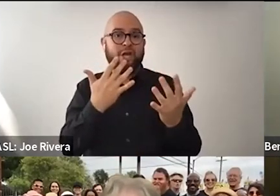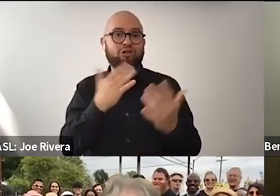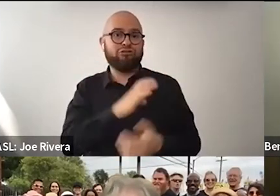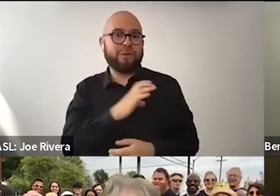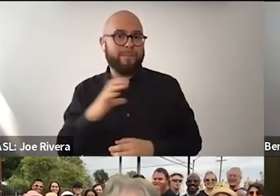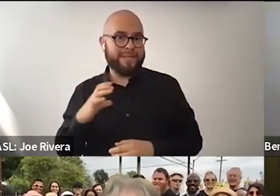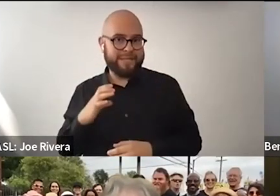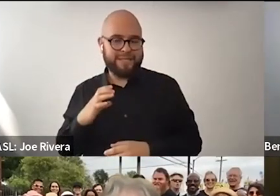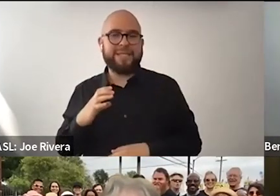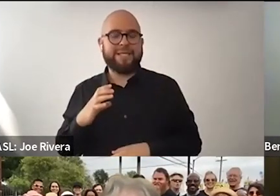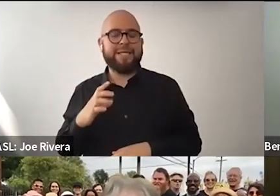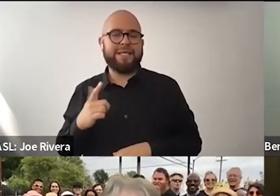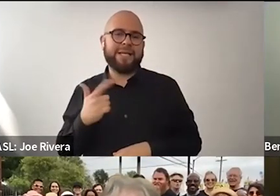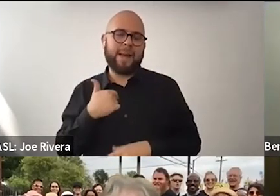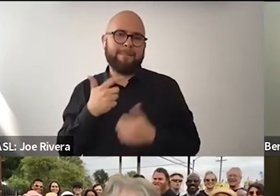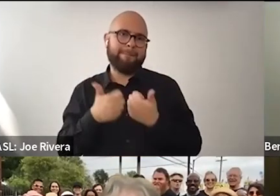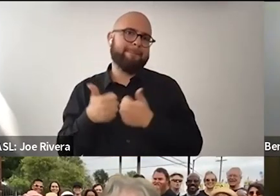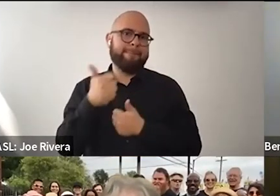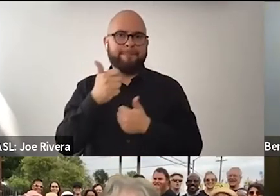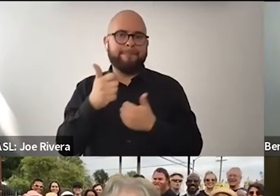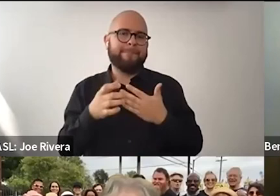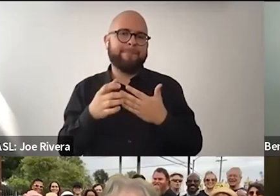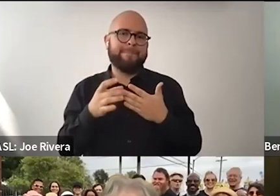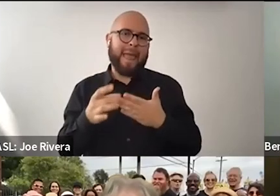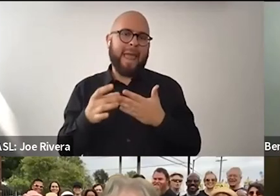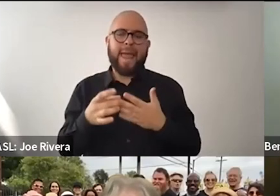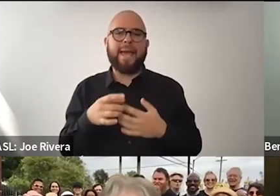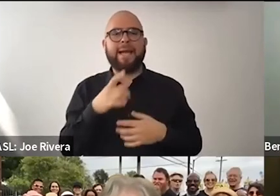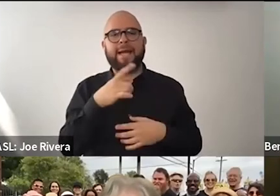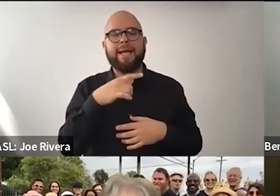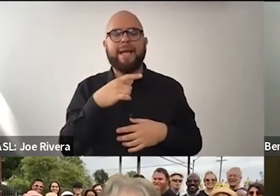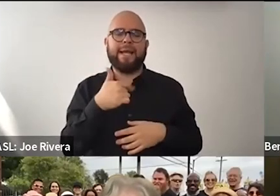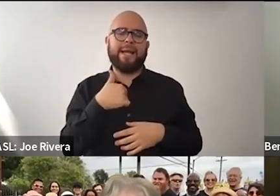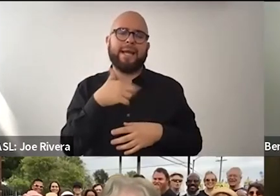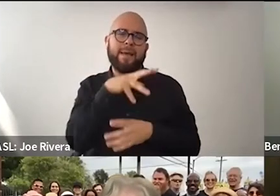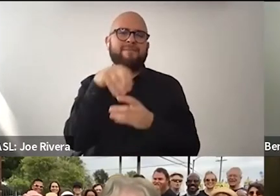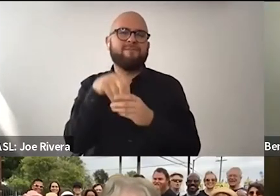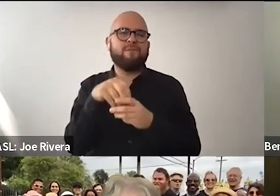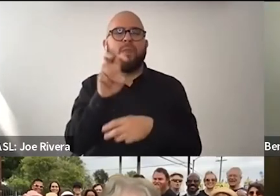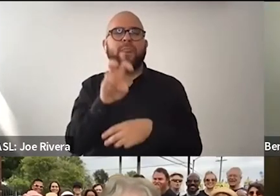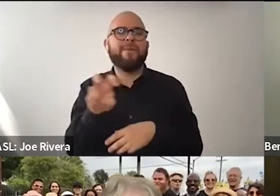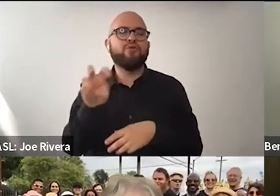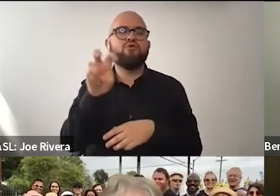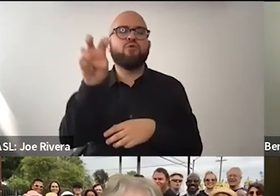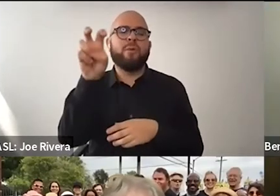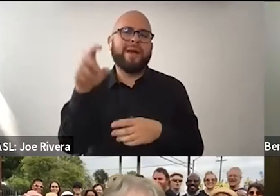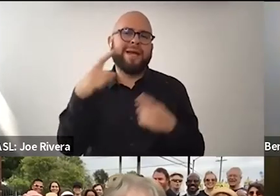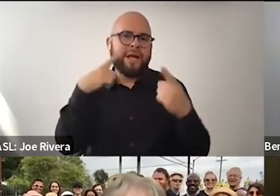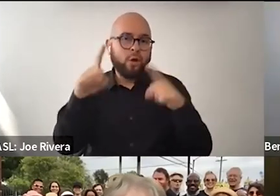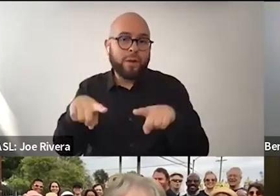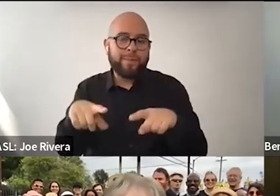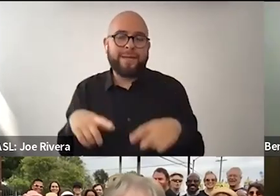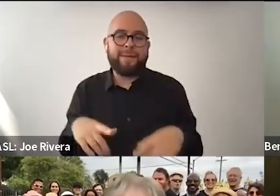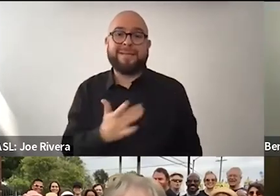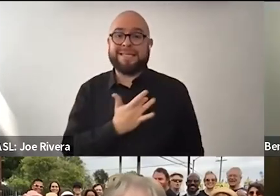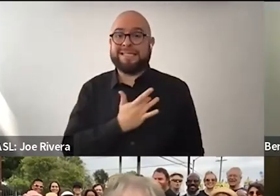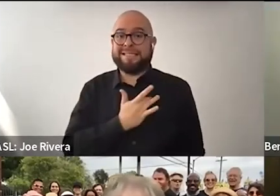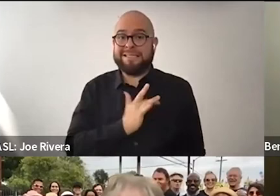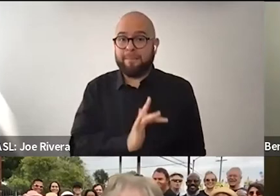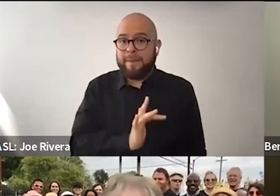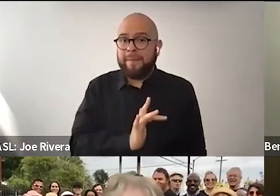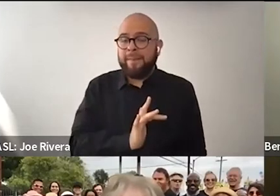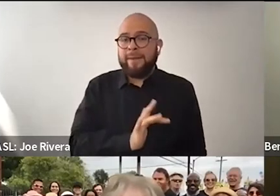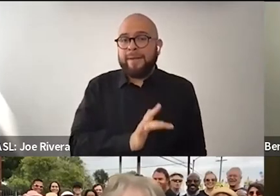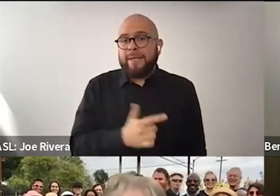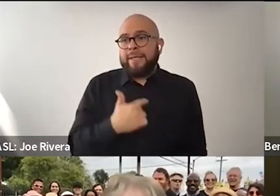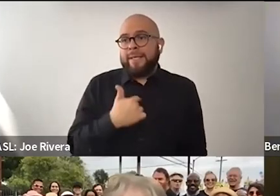that deals with the touring agreement. Generally, as a singer, I hate to use the word, but